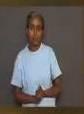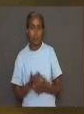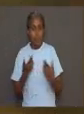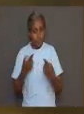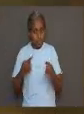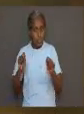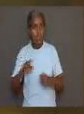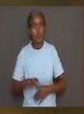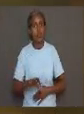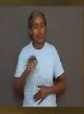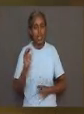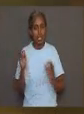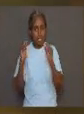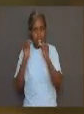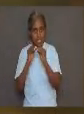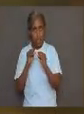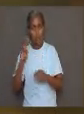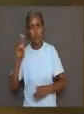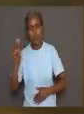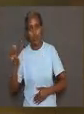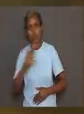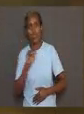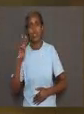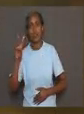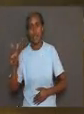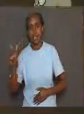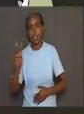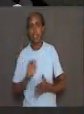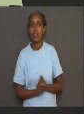Try to find the sum of U and V.